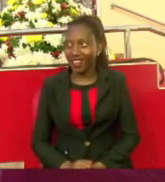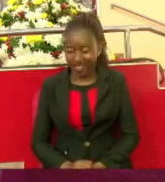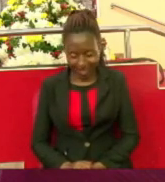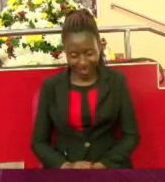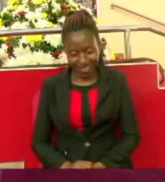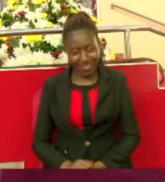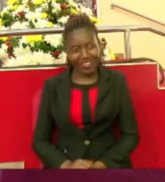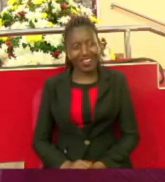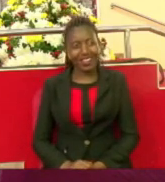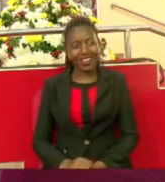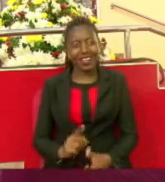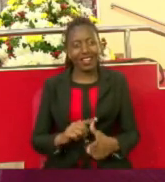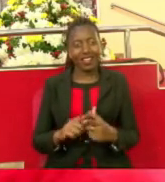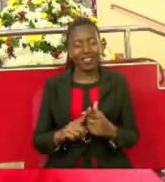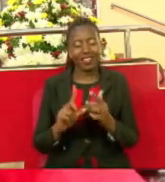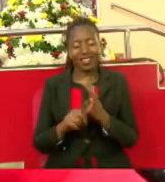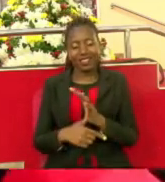Kemodo kia wairago.